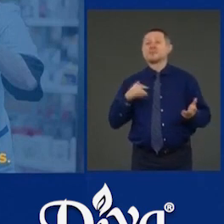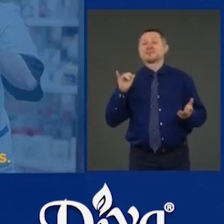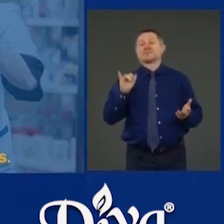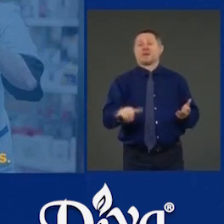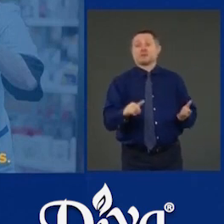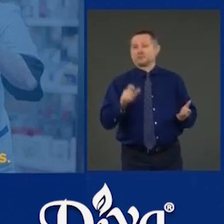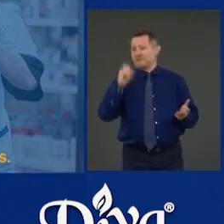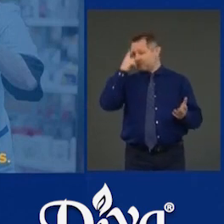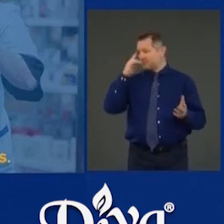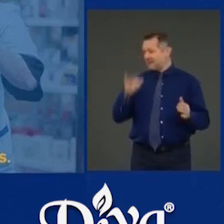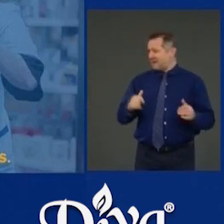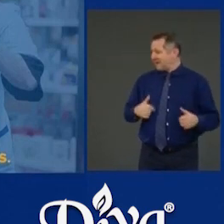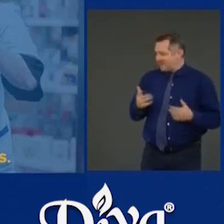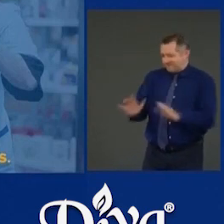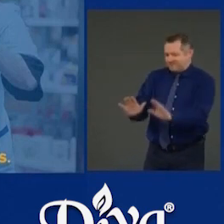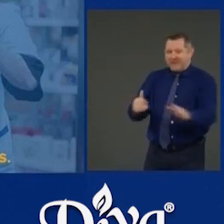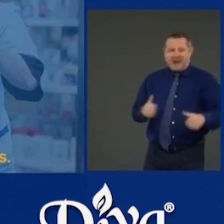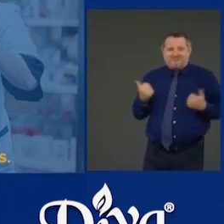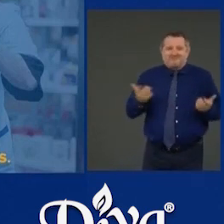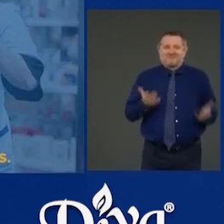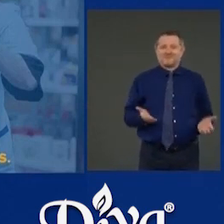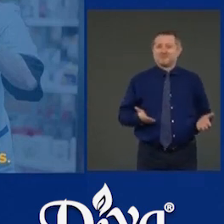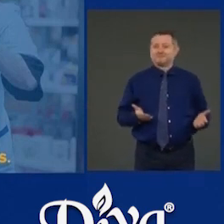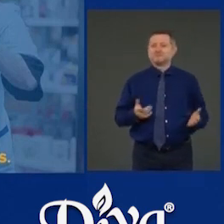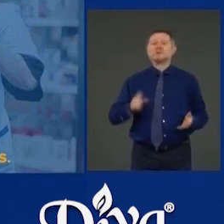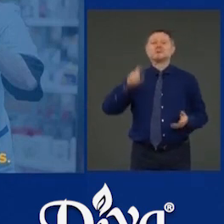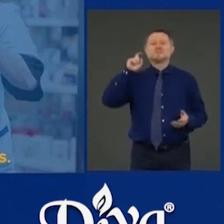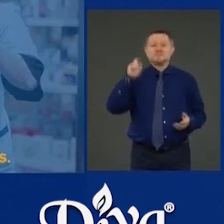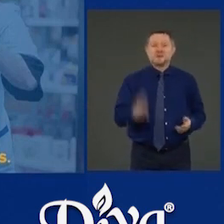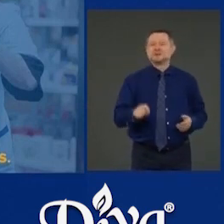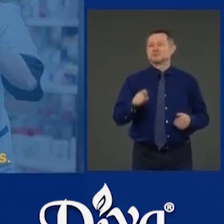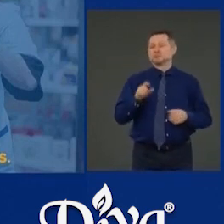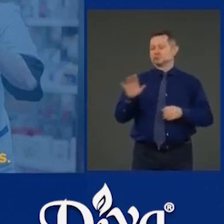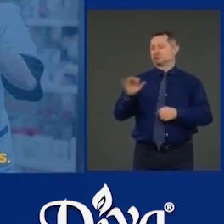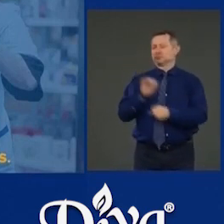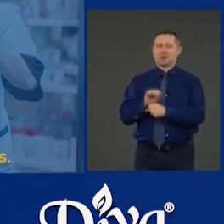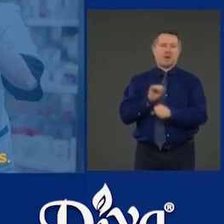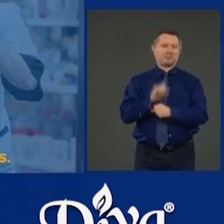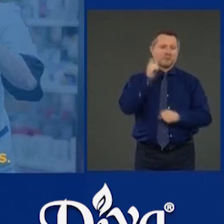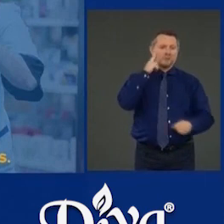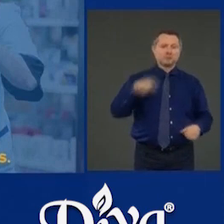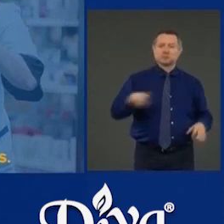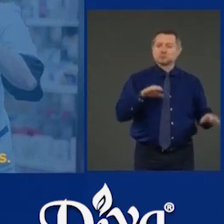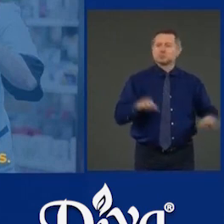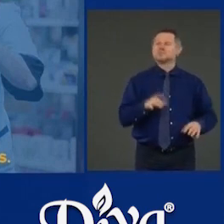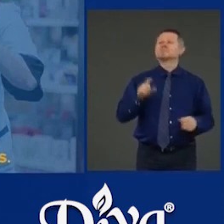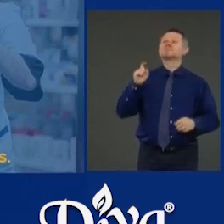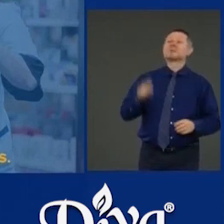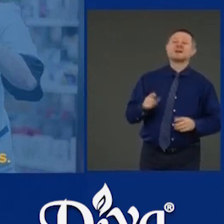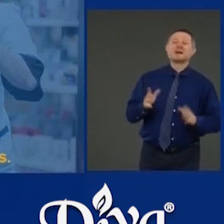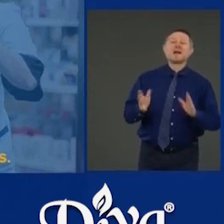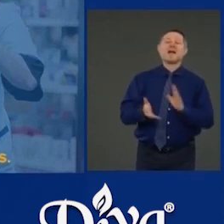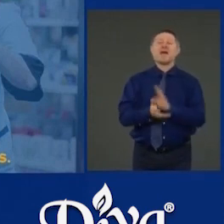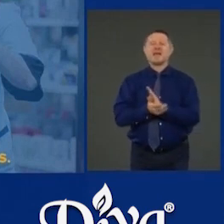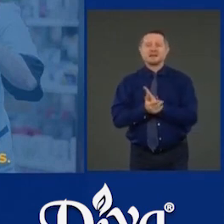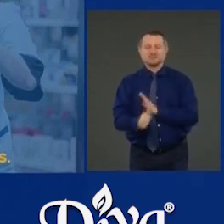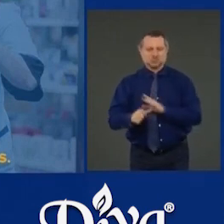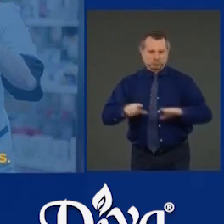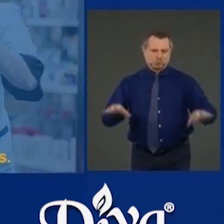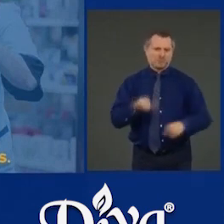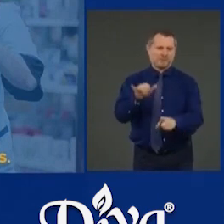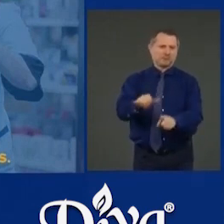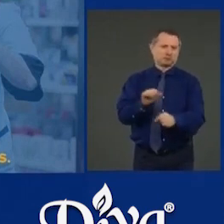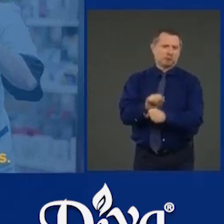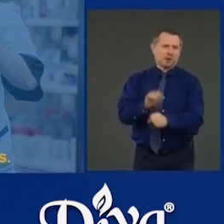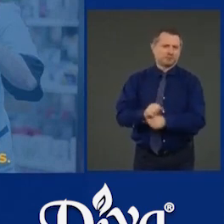global crisis. They have to do that job, and they have to be competent at doing that job.